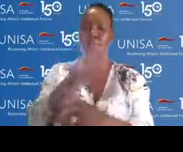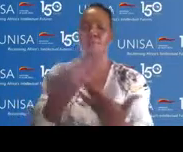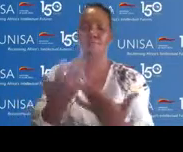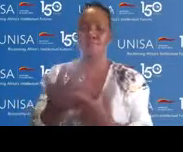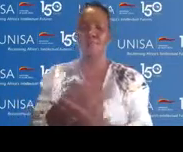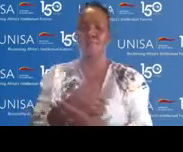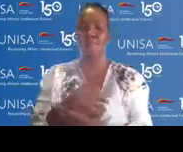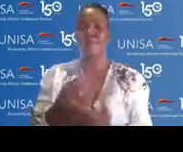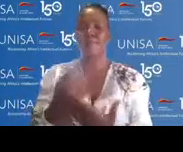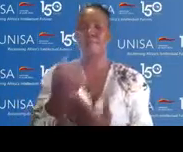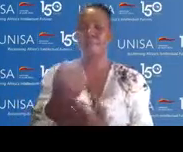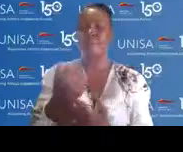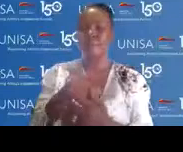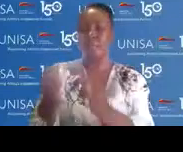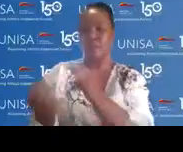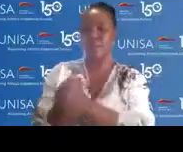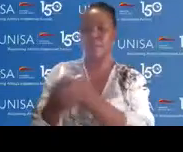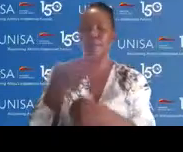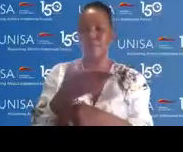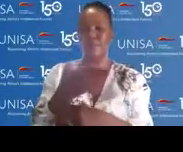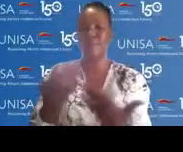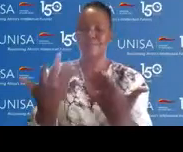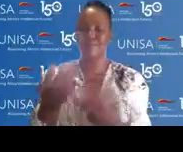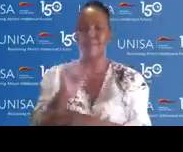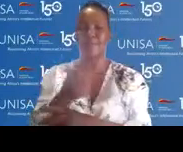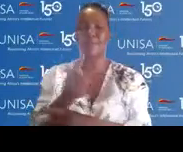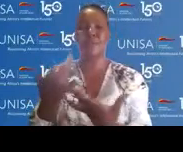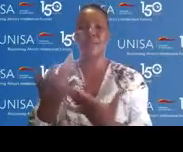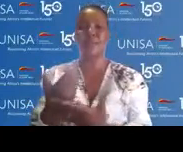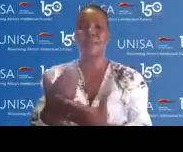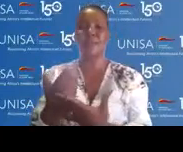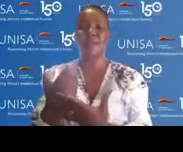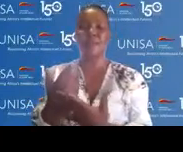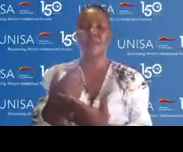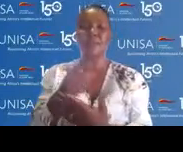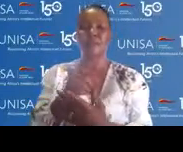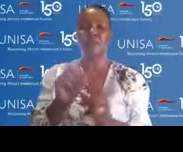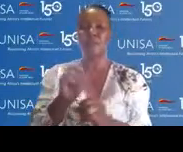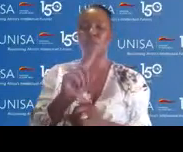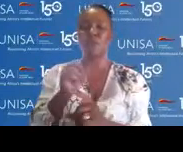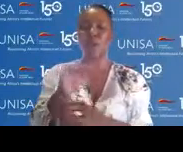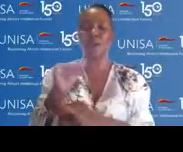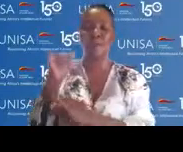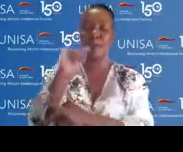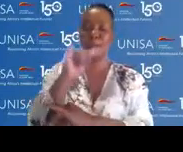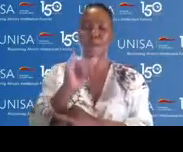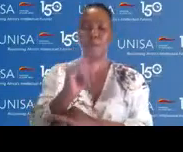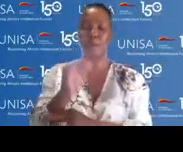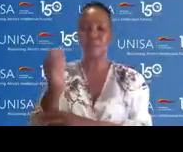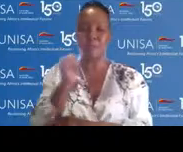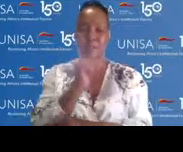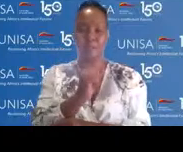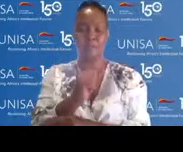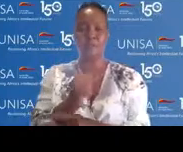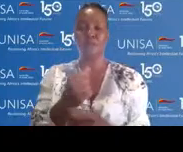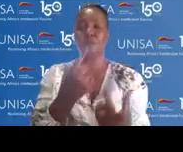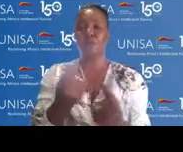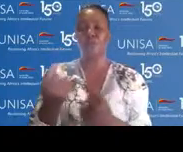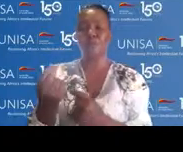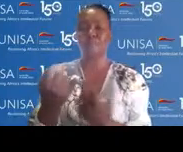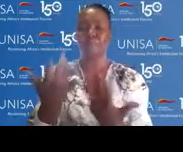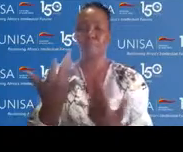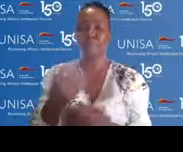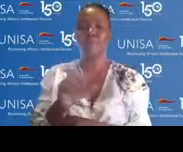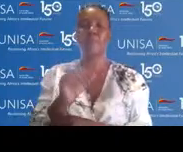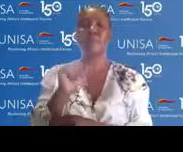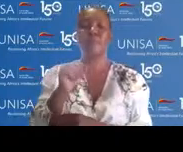happening, by the way, but yeah, that's actually where flight mode came in, to be honest. Yeah, so if you select